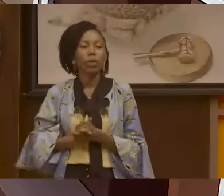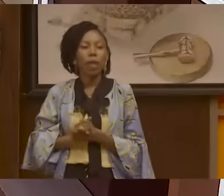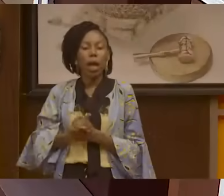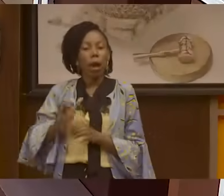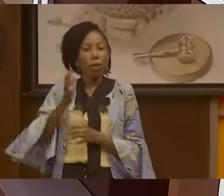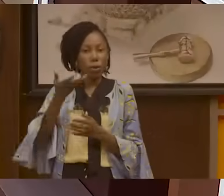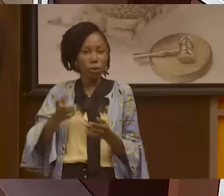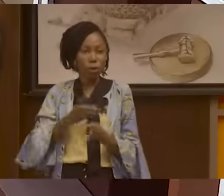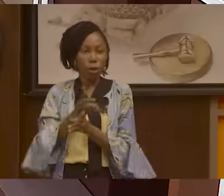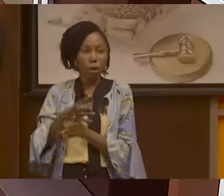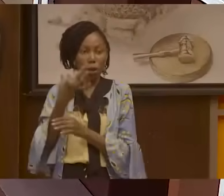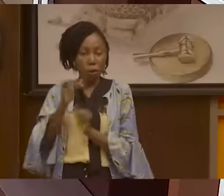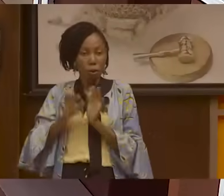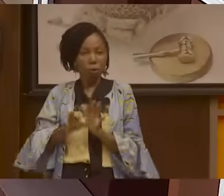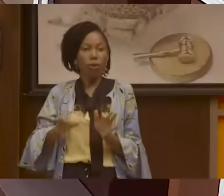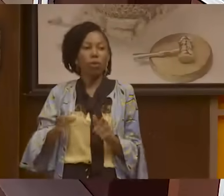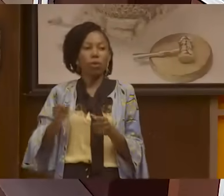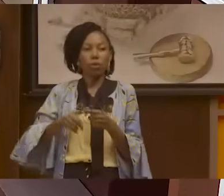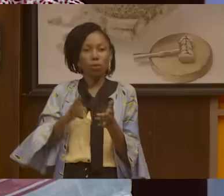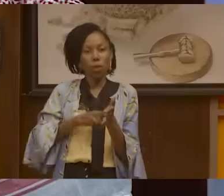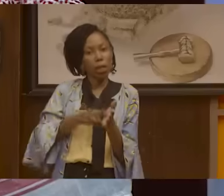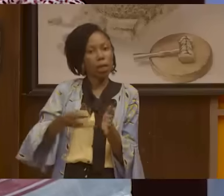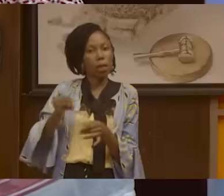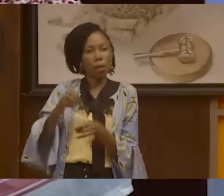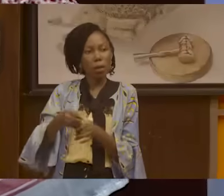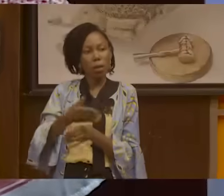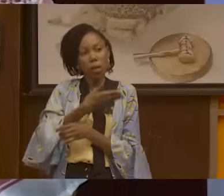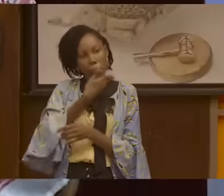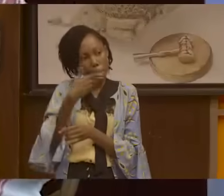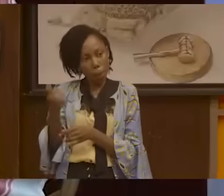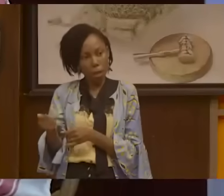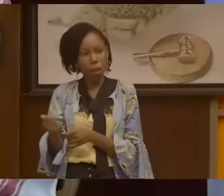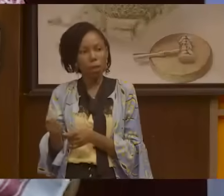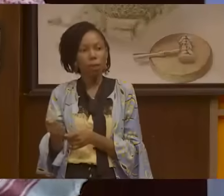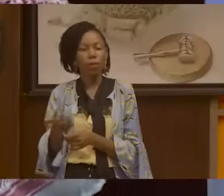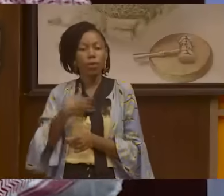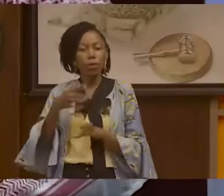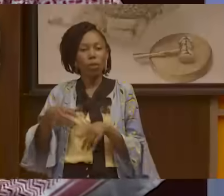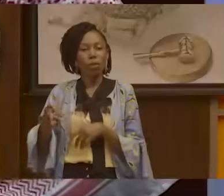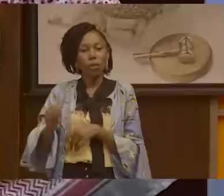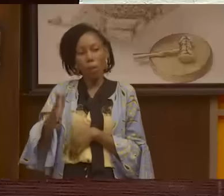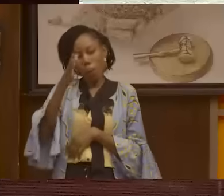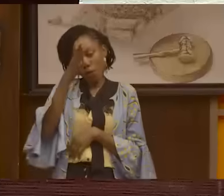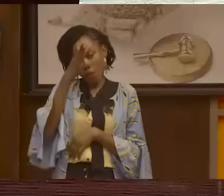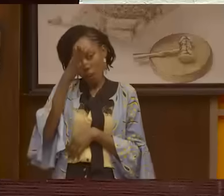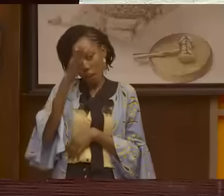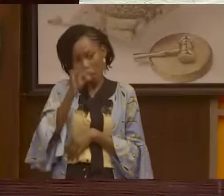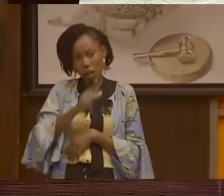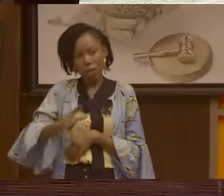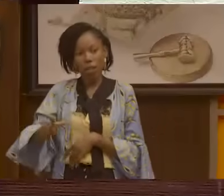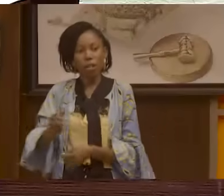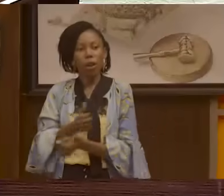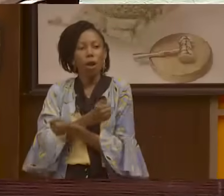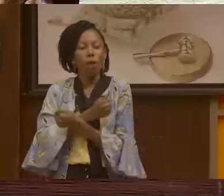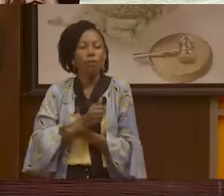children by registering them in a better school, and I want to give them a fatherly training.